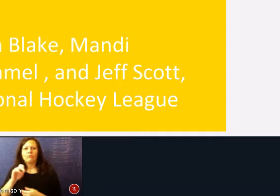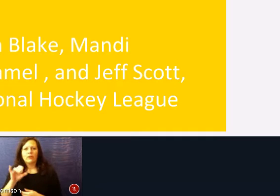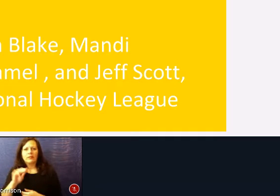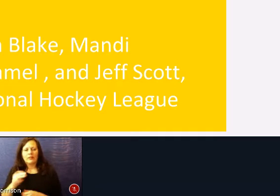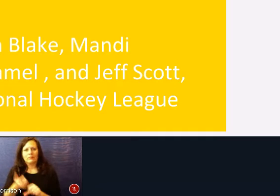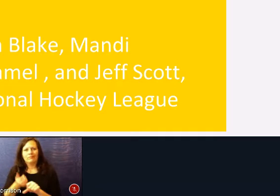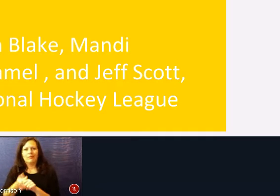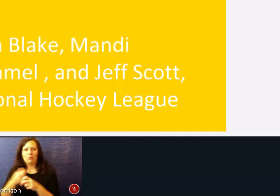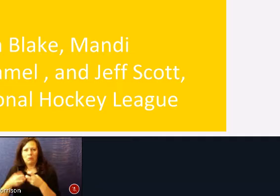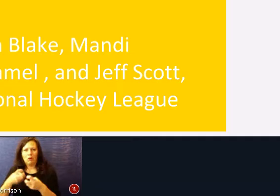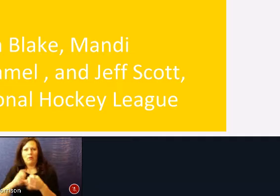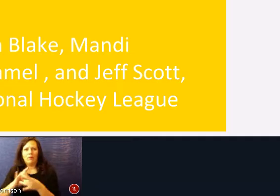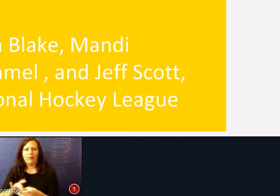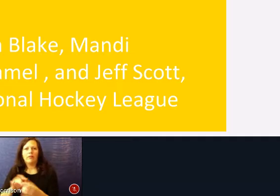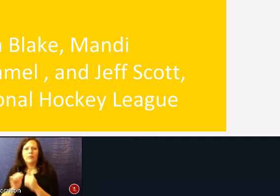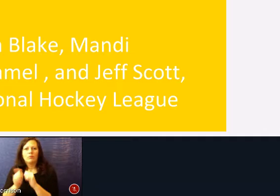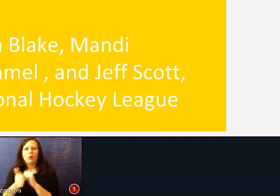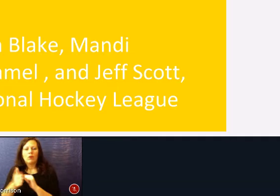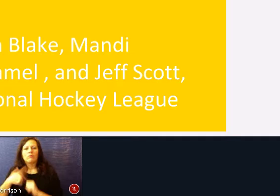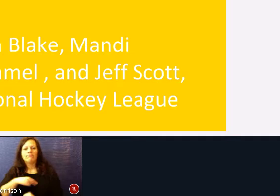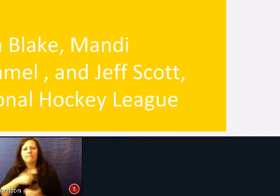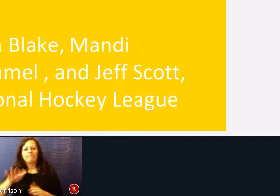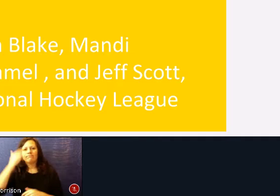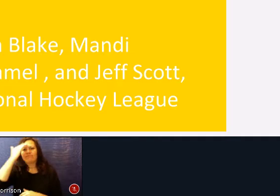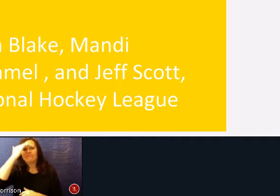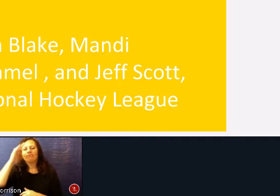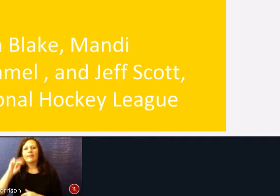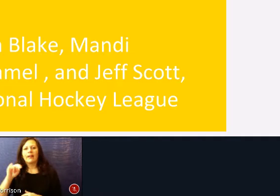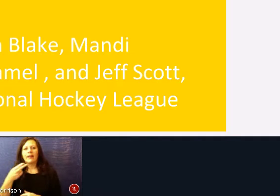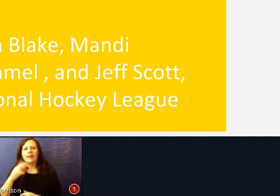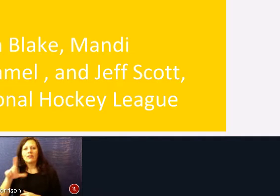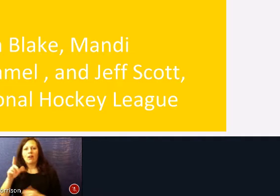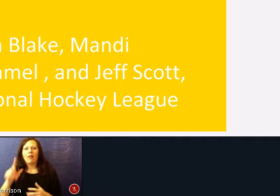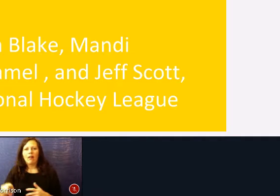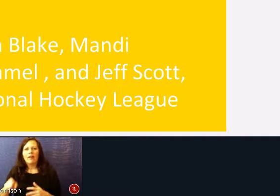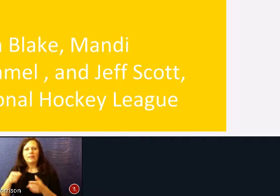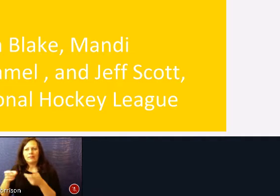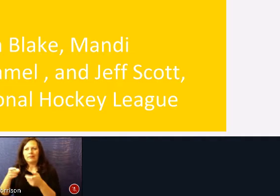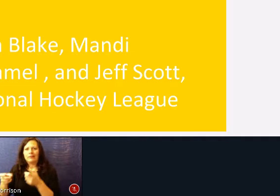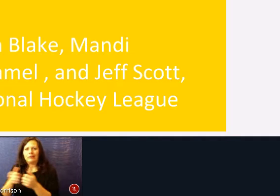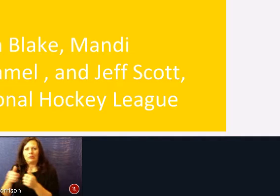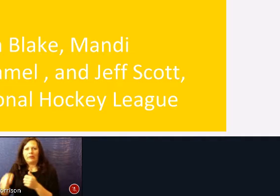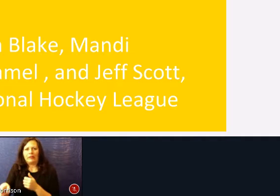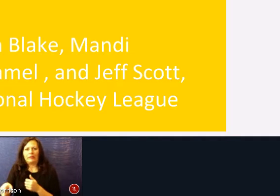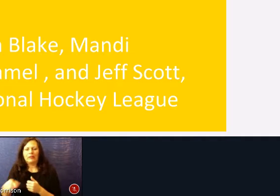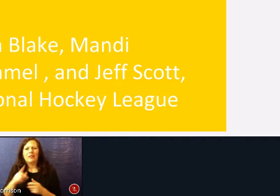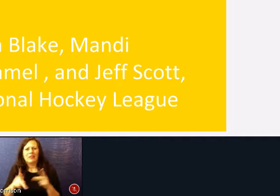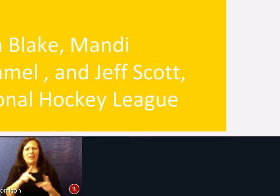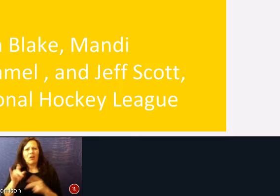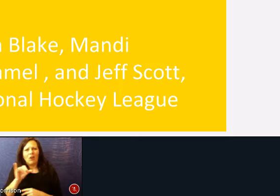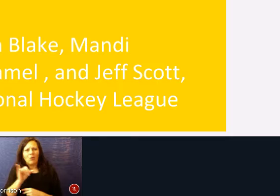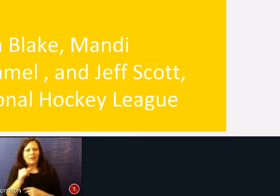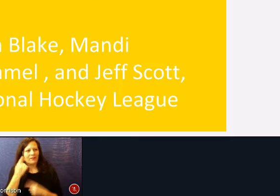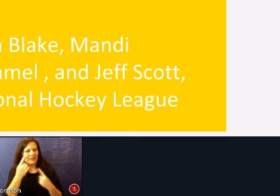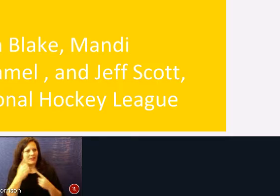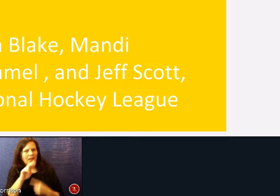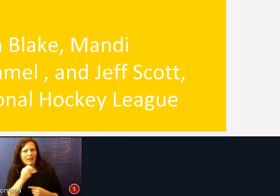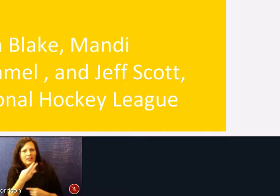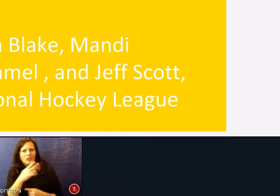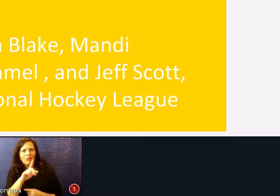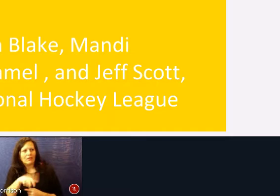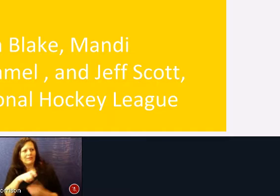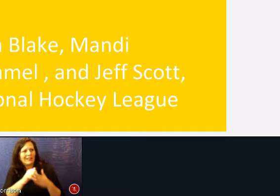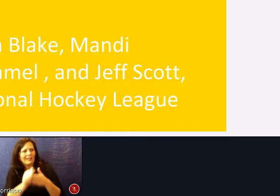the NHL has to deal with this, and people are always looking for the NHL to lead. And so if we can get into some